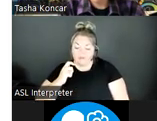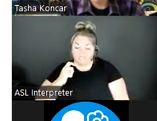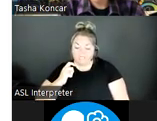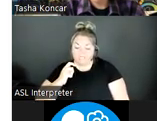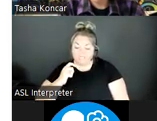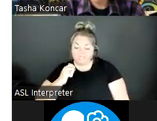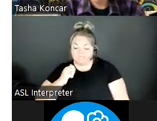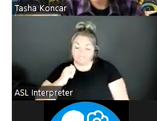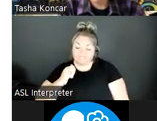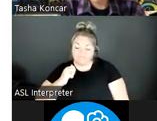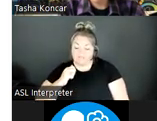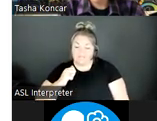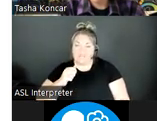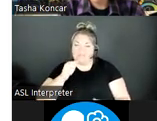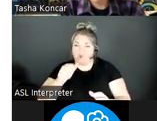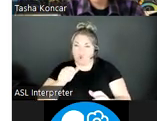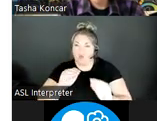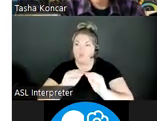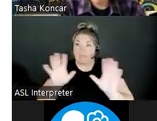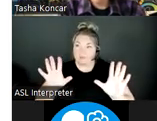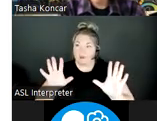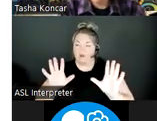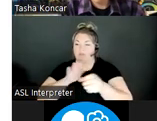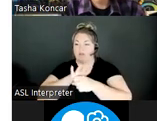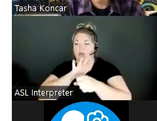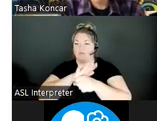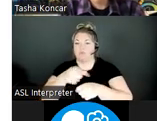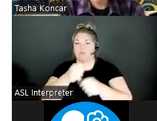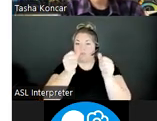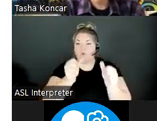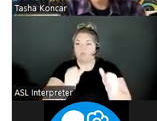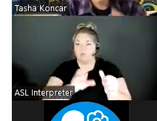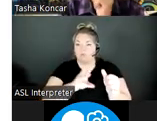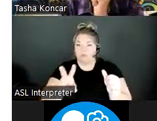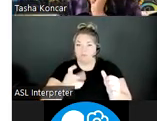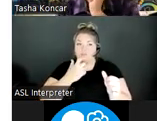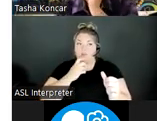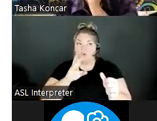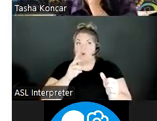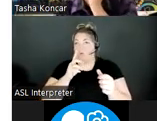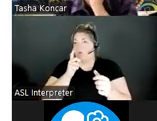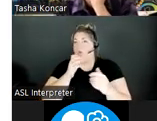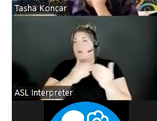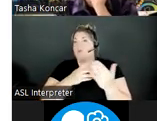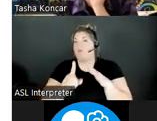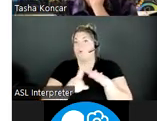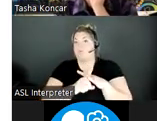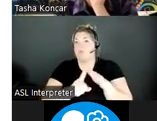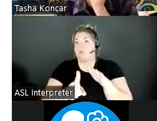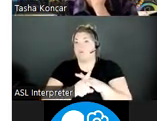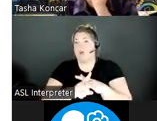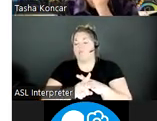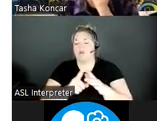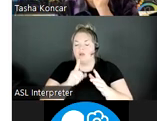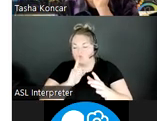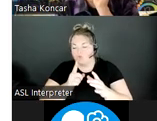it's not transparent enough to like just post it on a website and be like, whoever shows up, shows up. Like, I'm sure